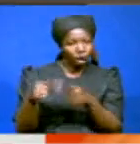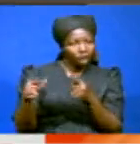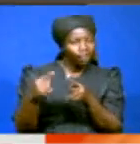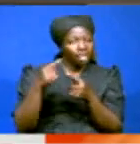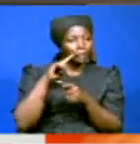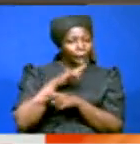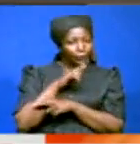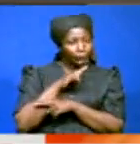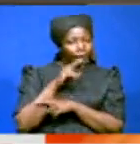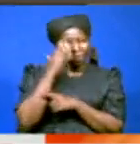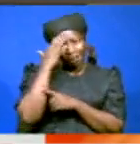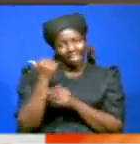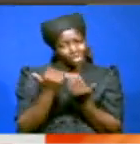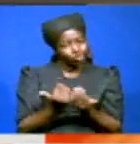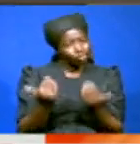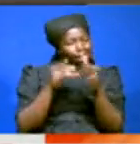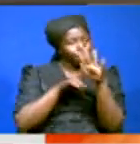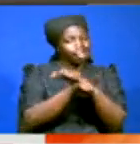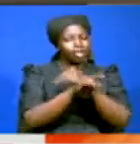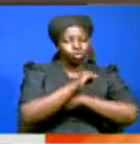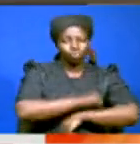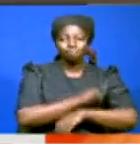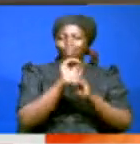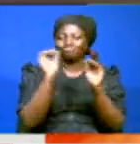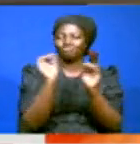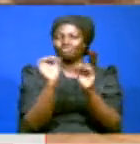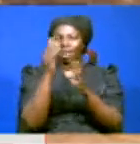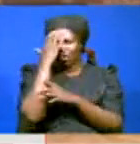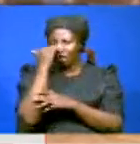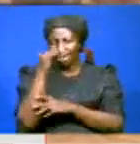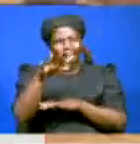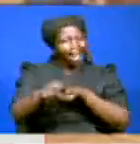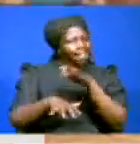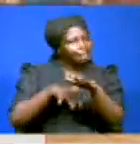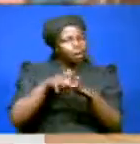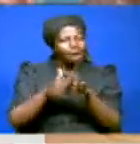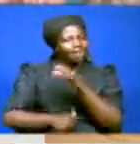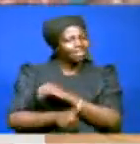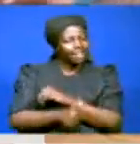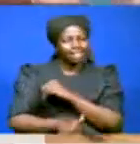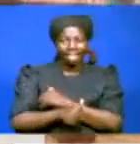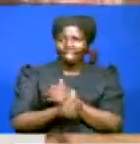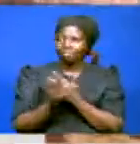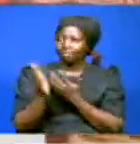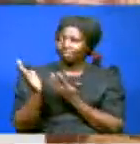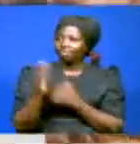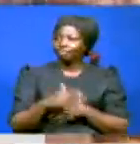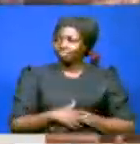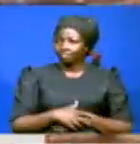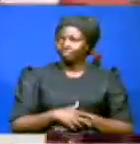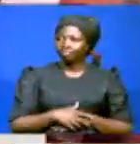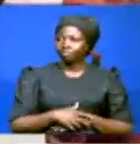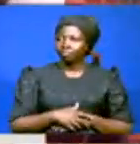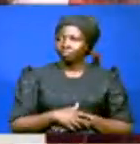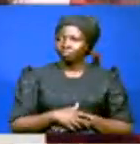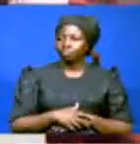access school due to the danger posed by the elephants. Carrying arms in the company of their children groomed in